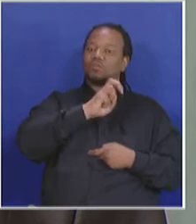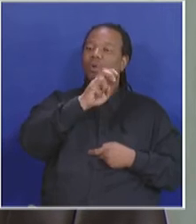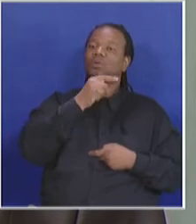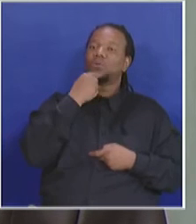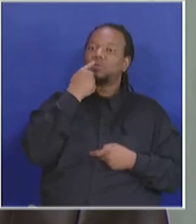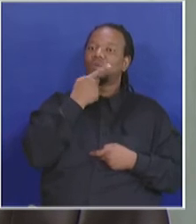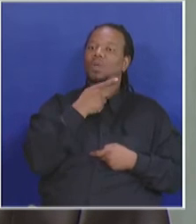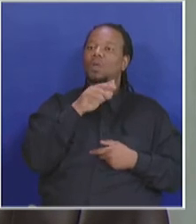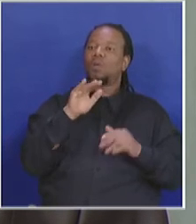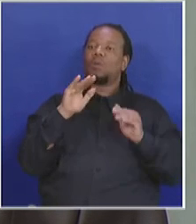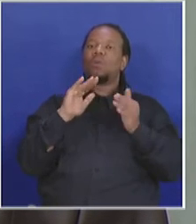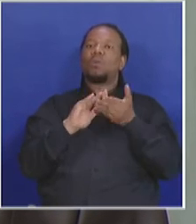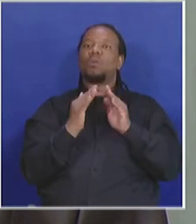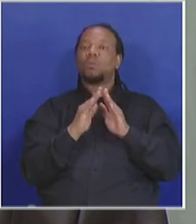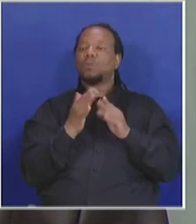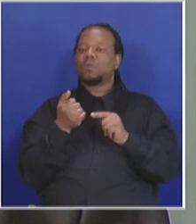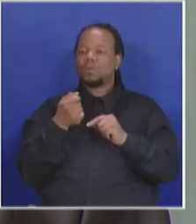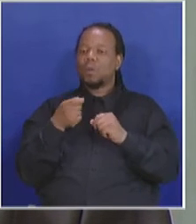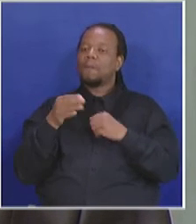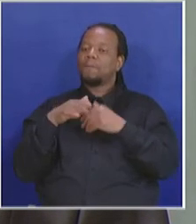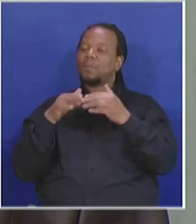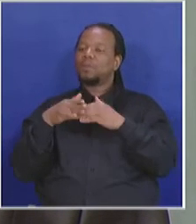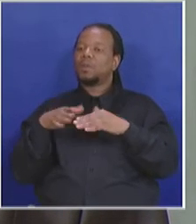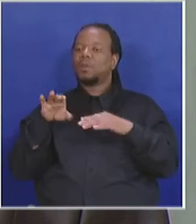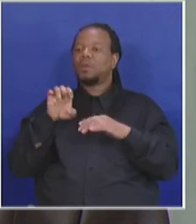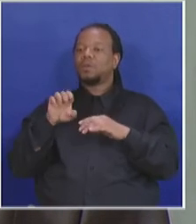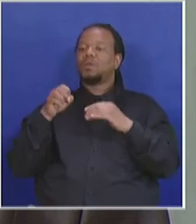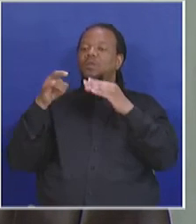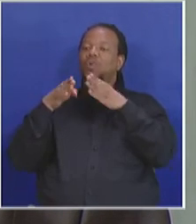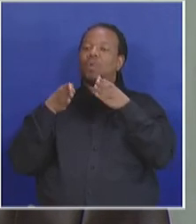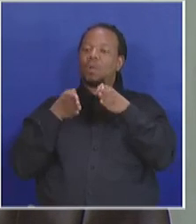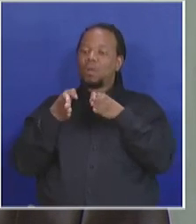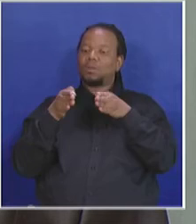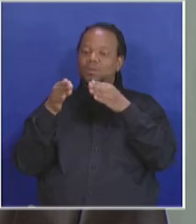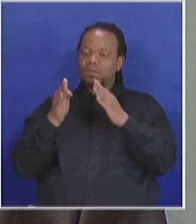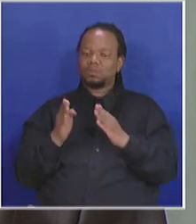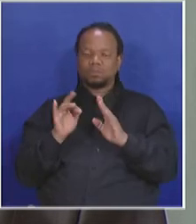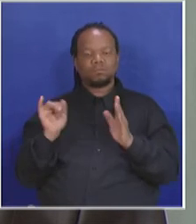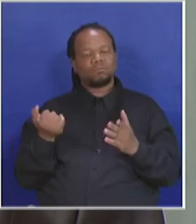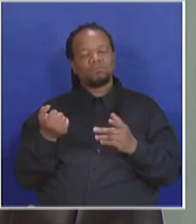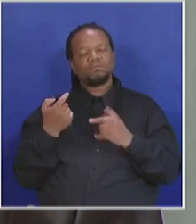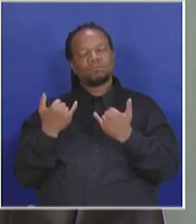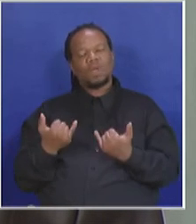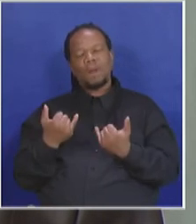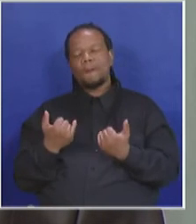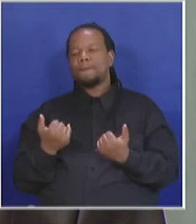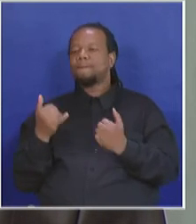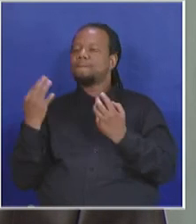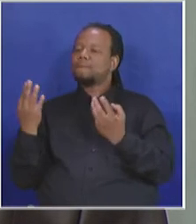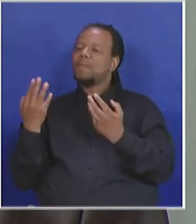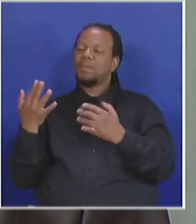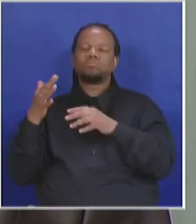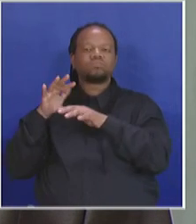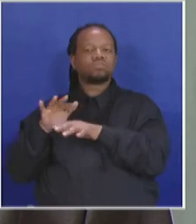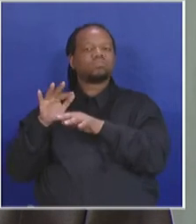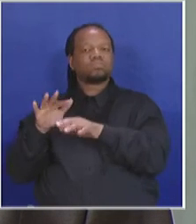of Swartregen's toll gate. Honorable Chairperson, public protests are within constitutional rights